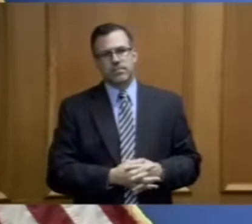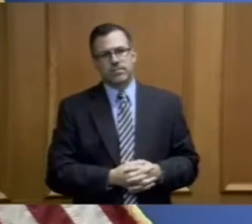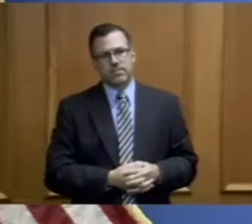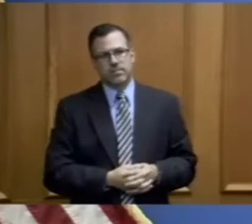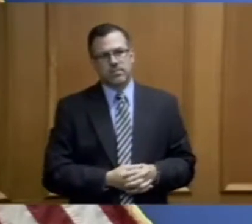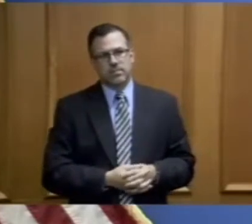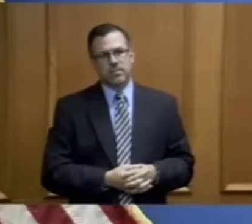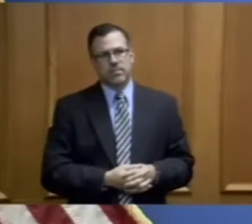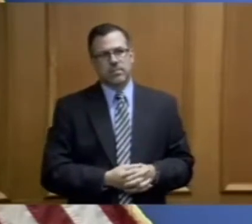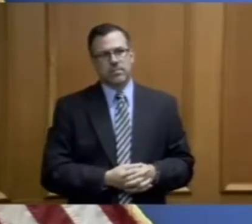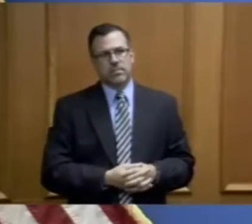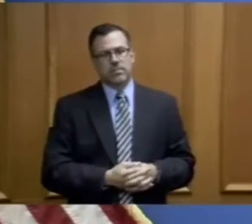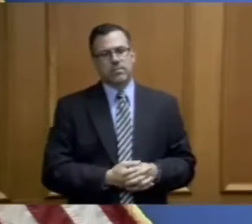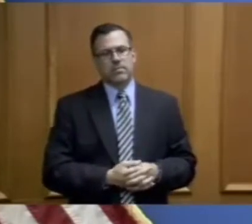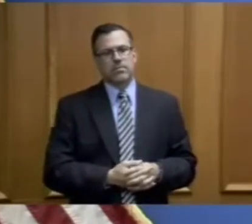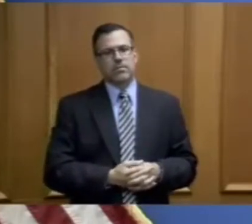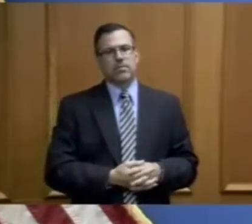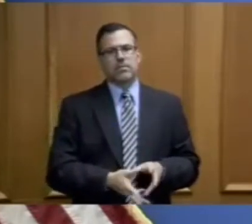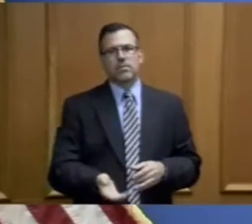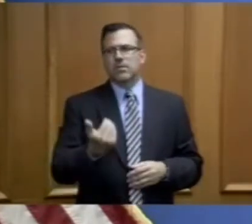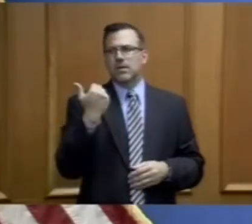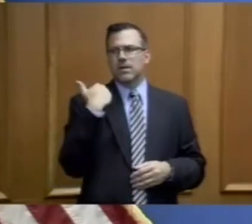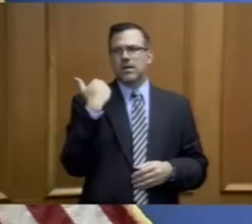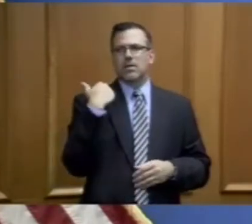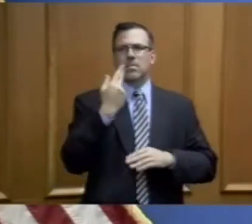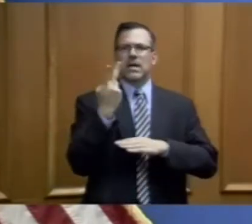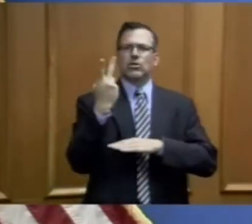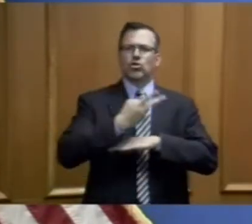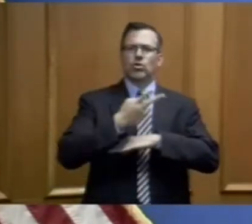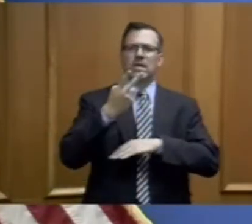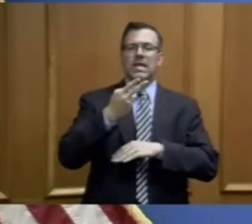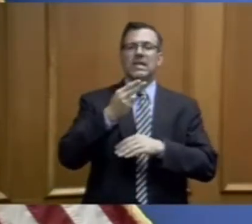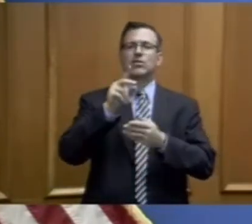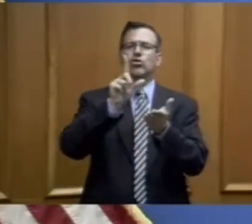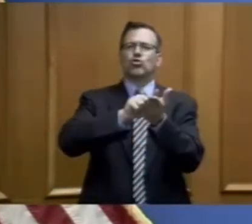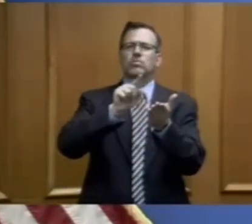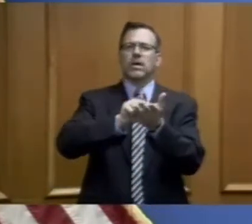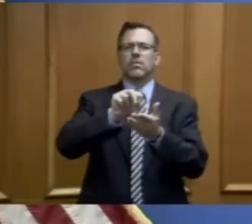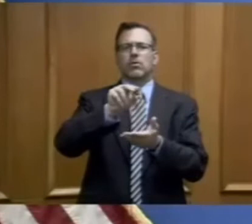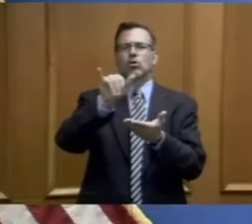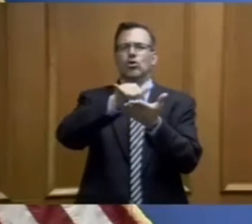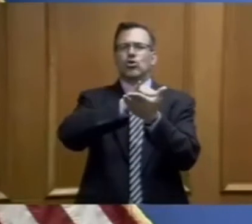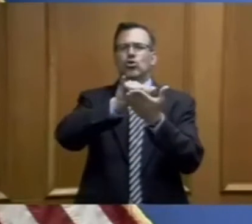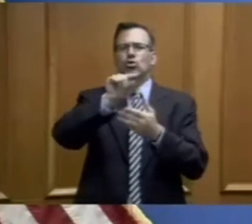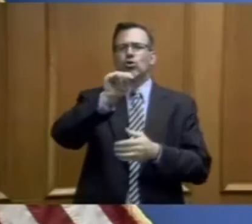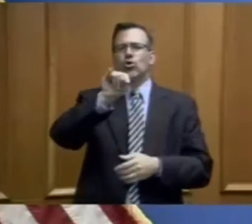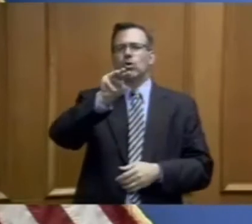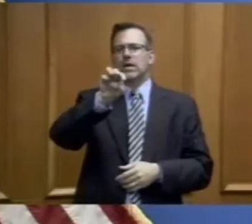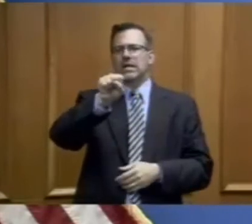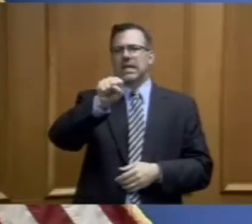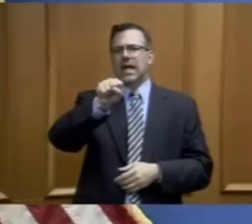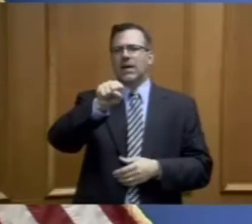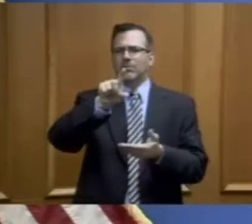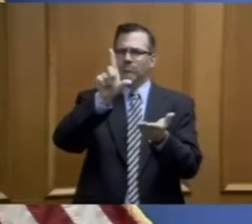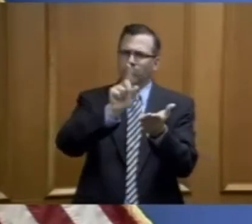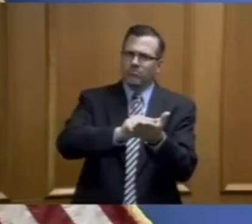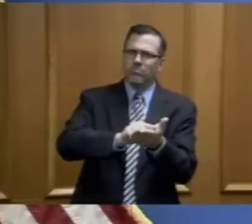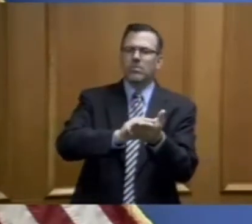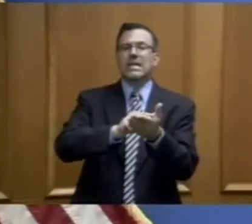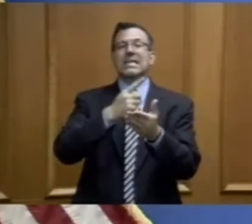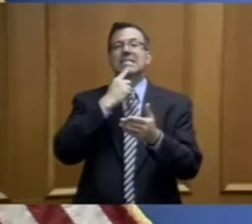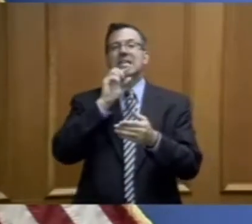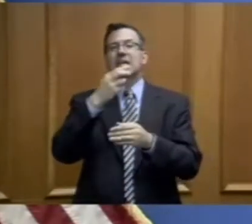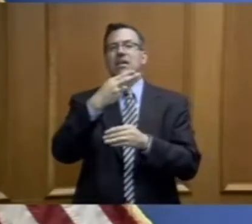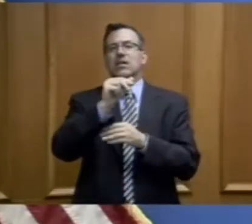Hey, Governor. So in the last couple of days, the New York Times actually published saying that Chattanooga was number